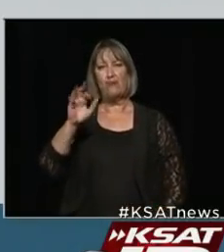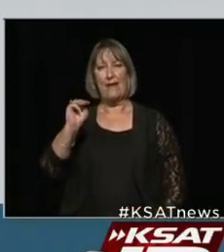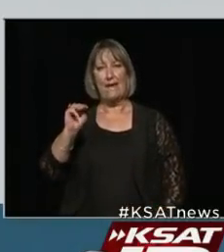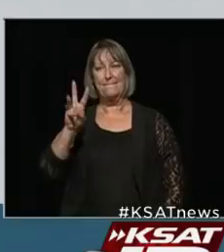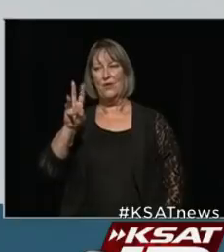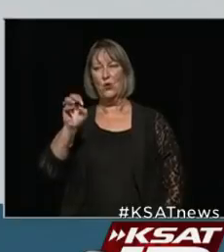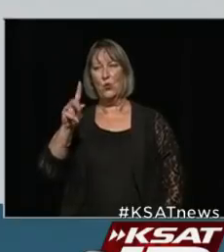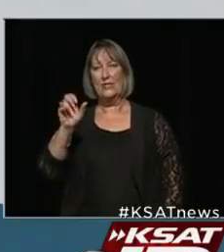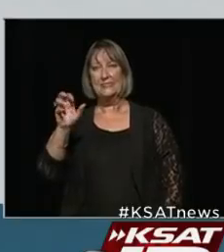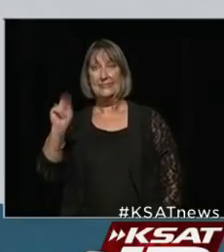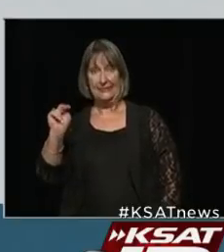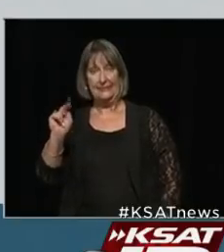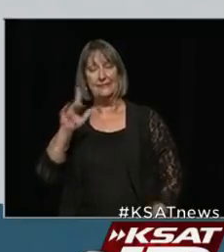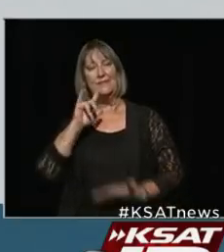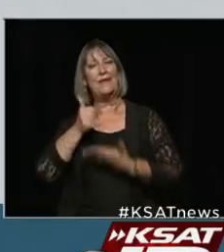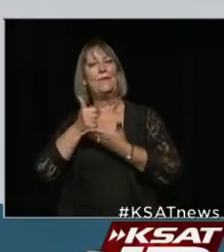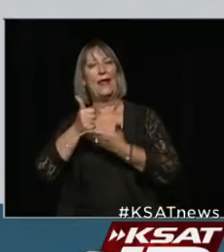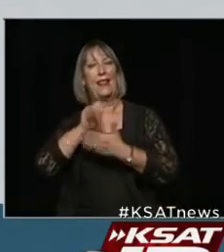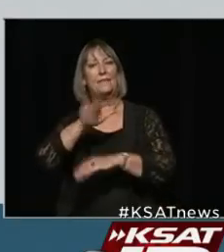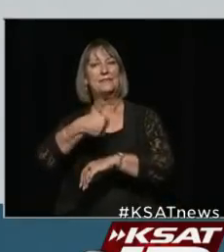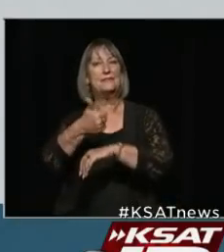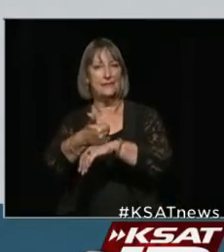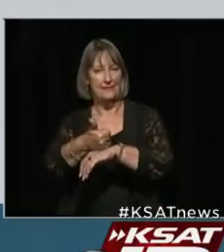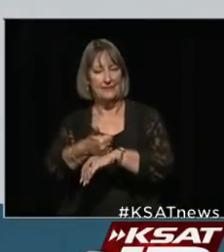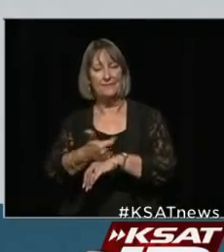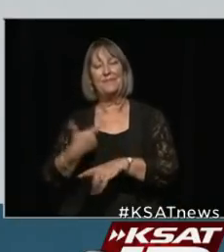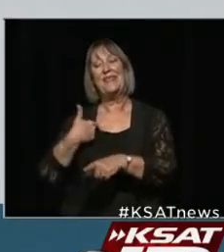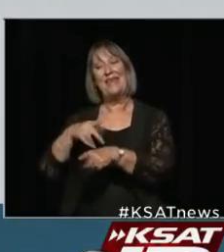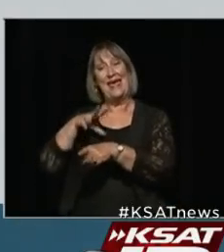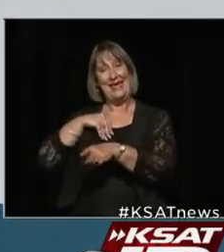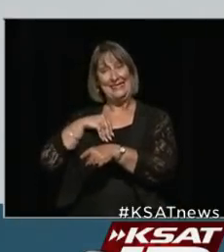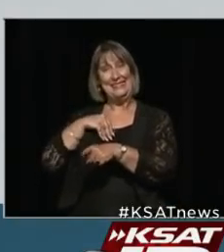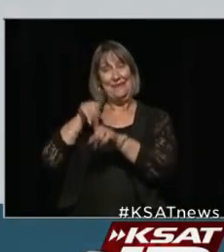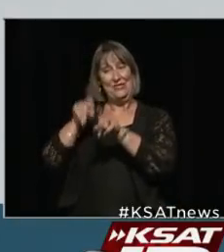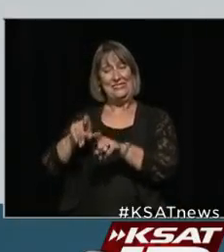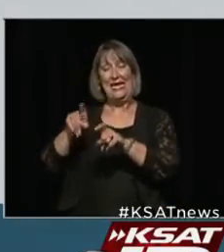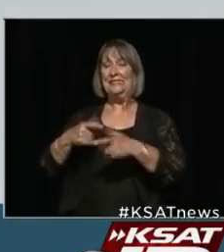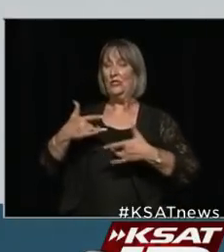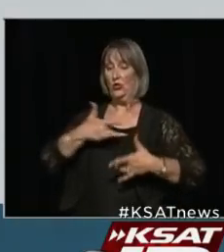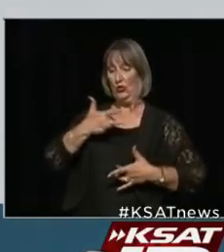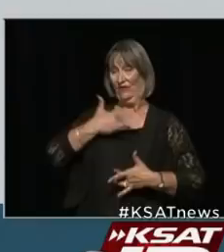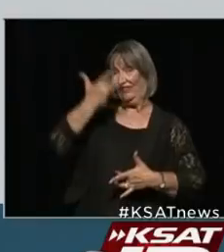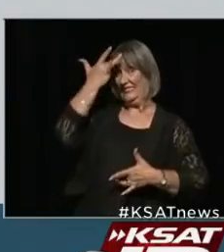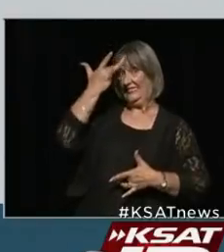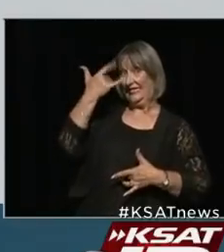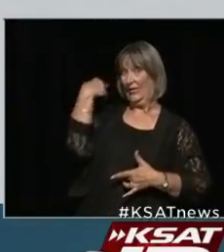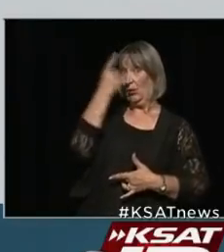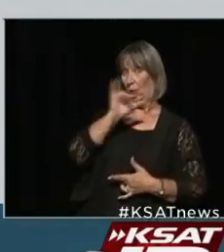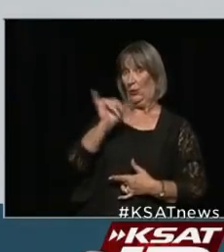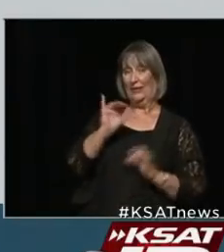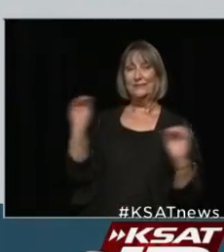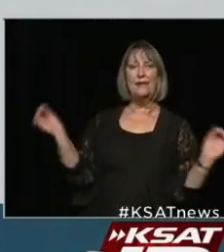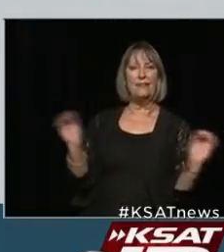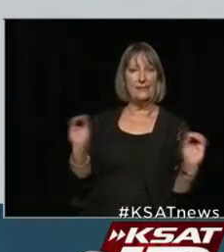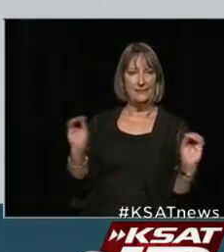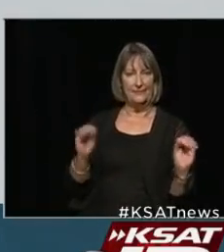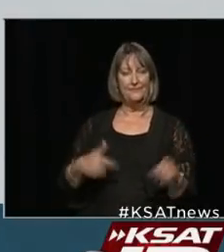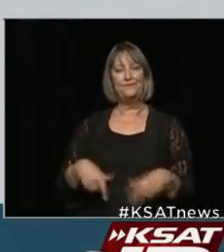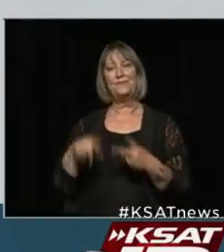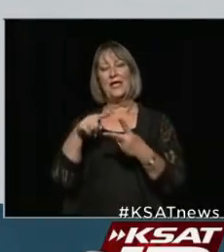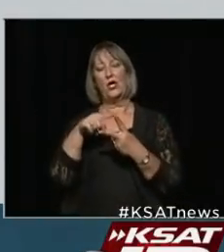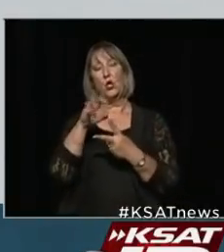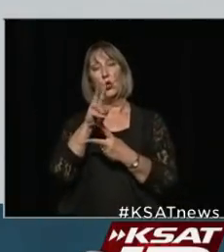partnership so far. The testing sites accepting individuals with no symptoms are Cuellar Community Center and Ramirez